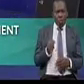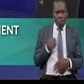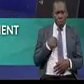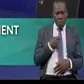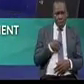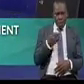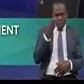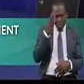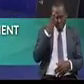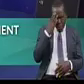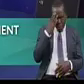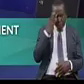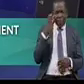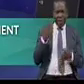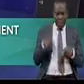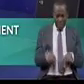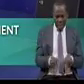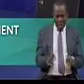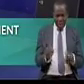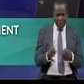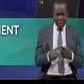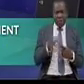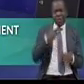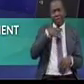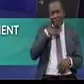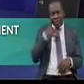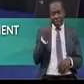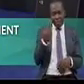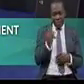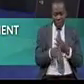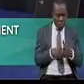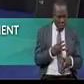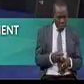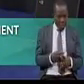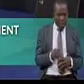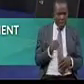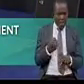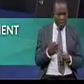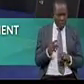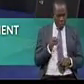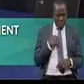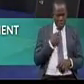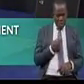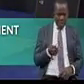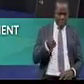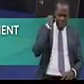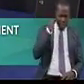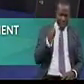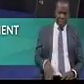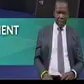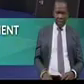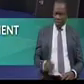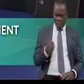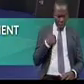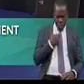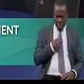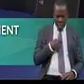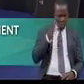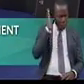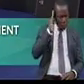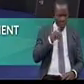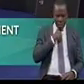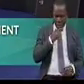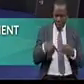the defilement of the world, but we say, no, I am not of them who draw back unto perdition,